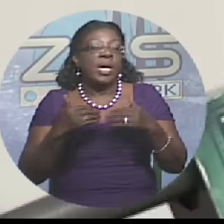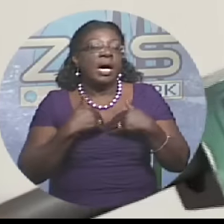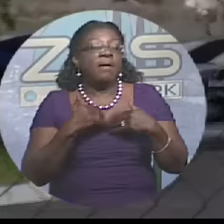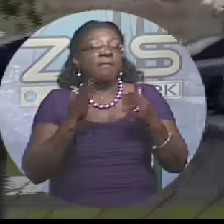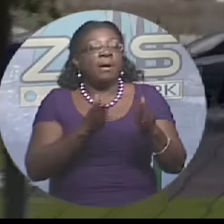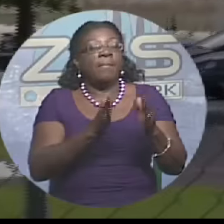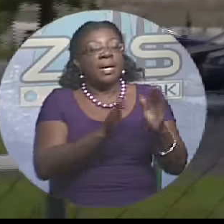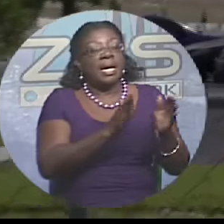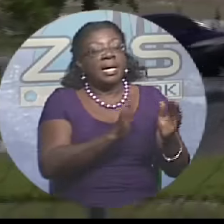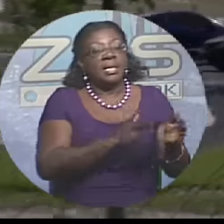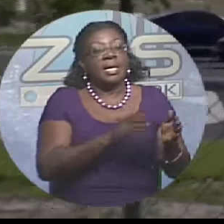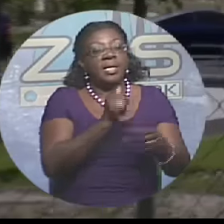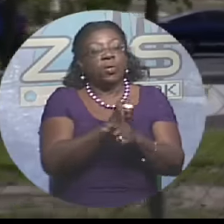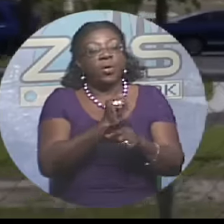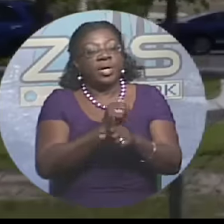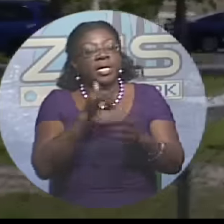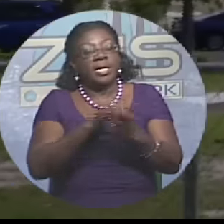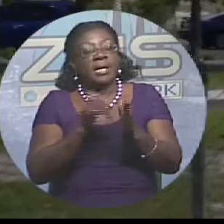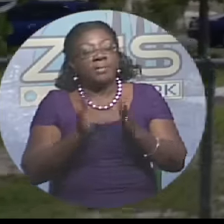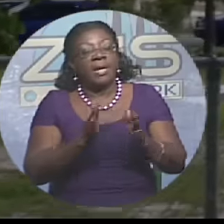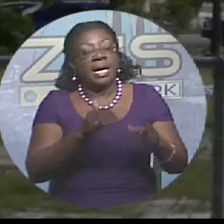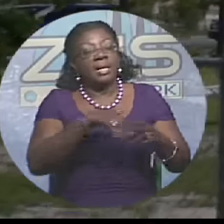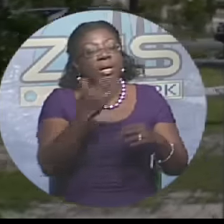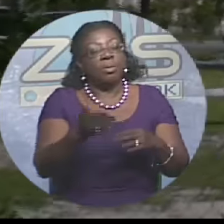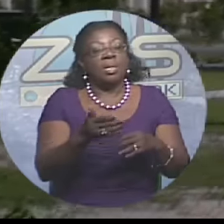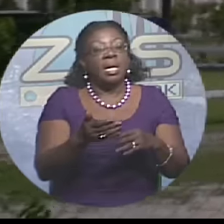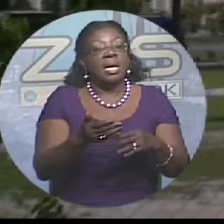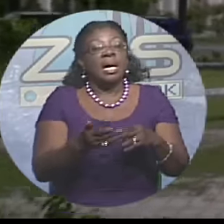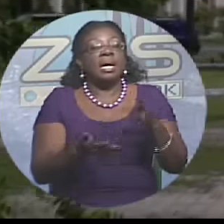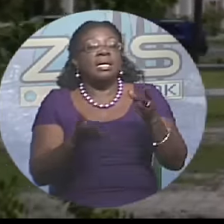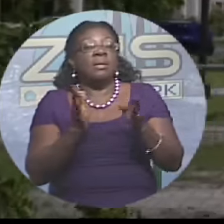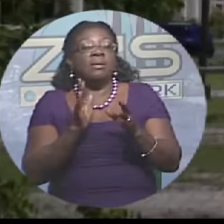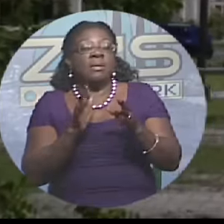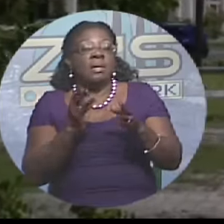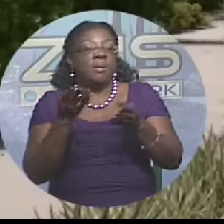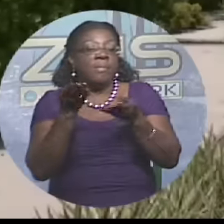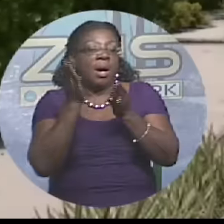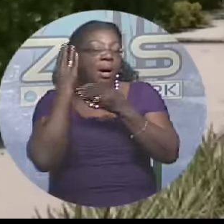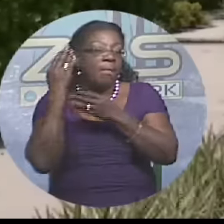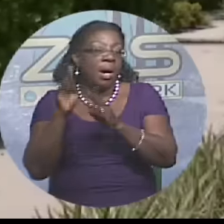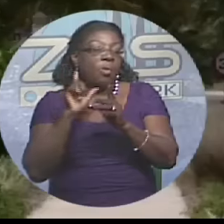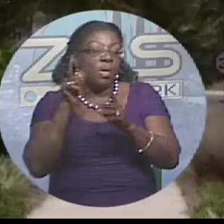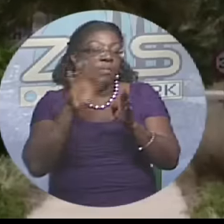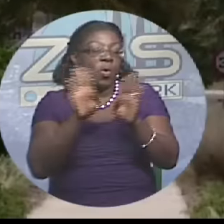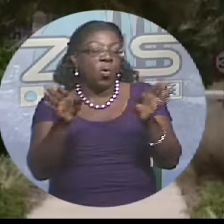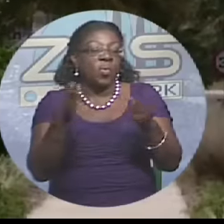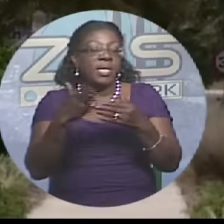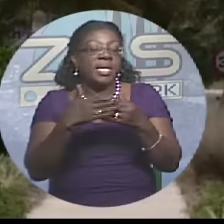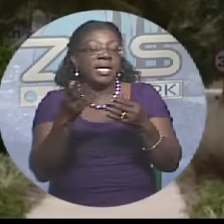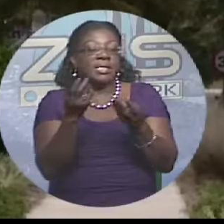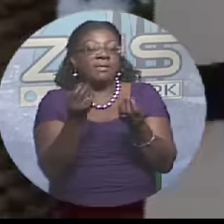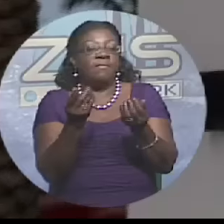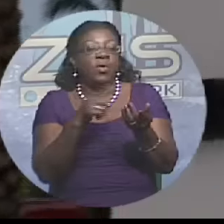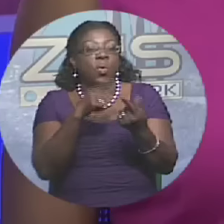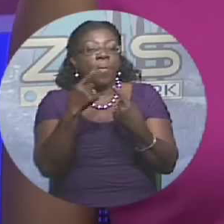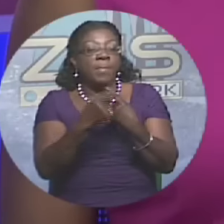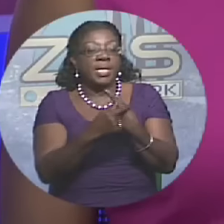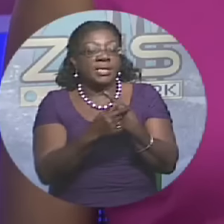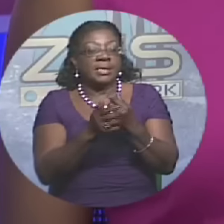and I believe Bahamar will be resolved in the next few months. Janae Noel Ferguson, ZNS Network